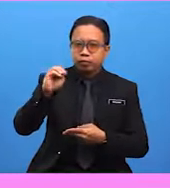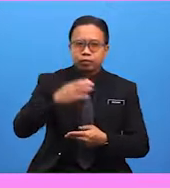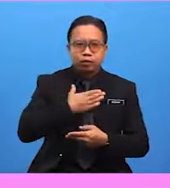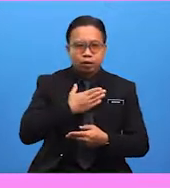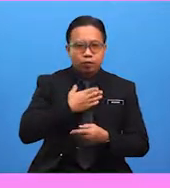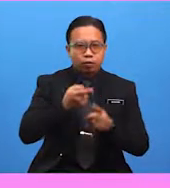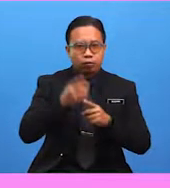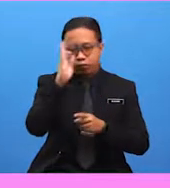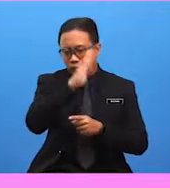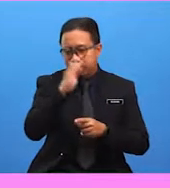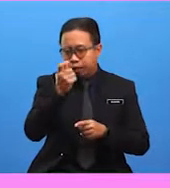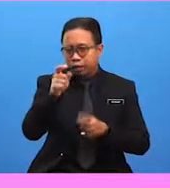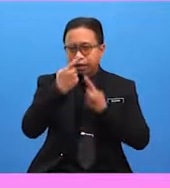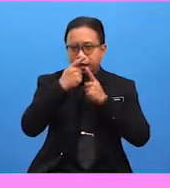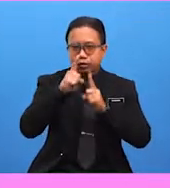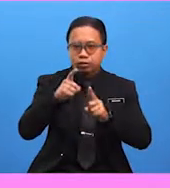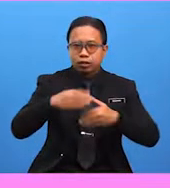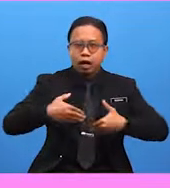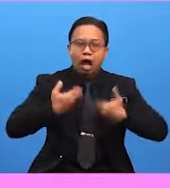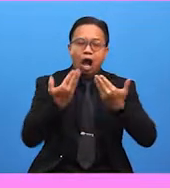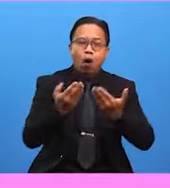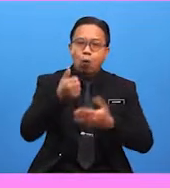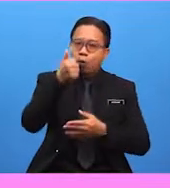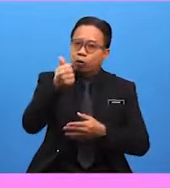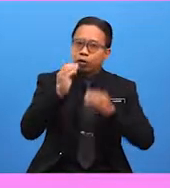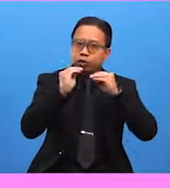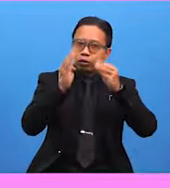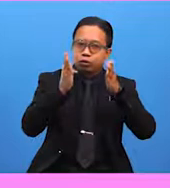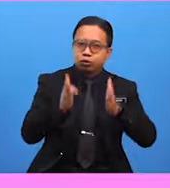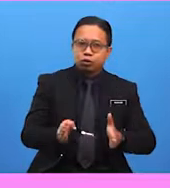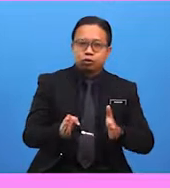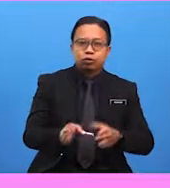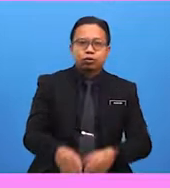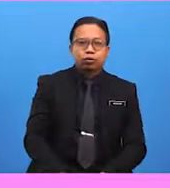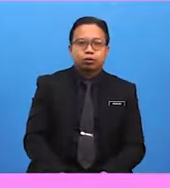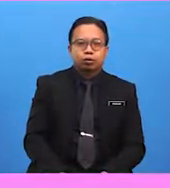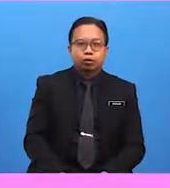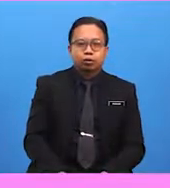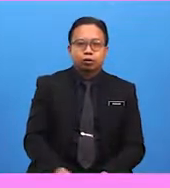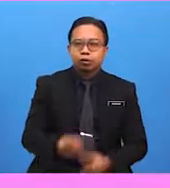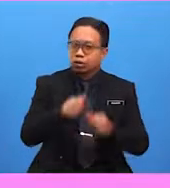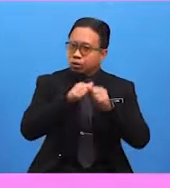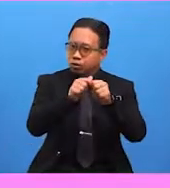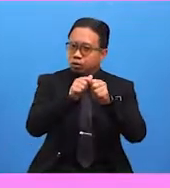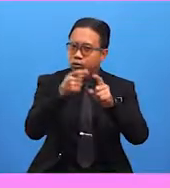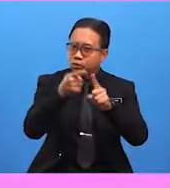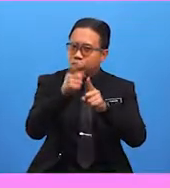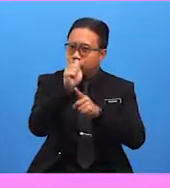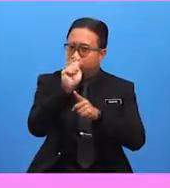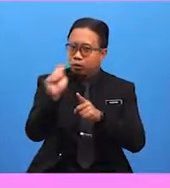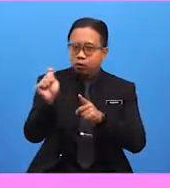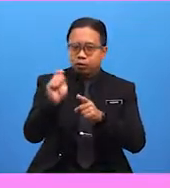answer on how great teachers are treated according to